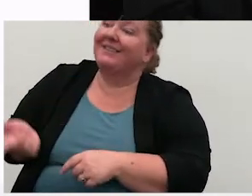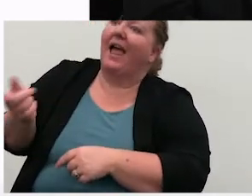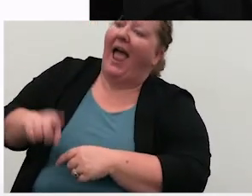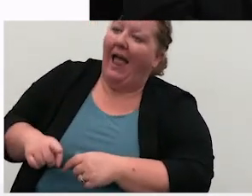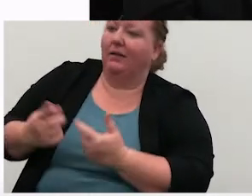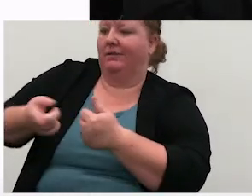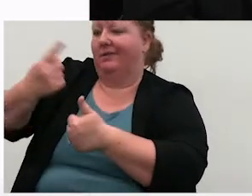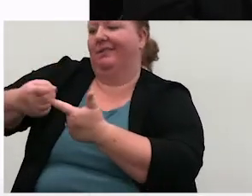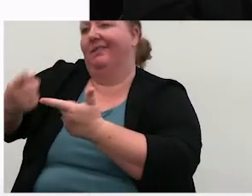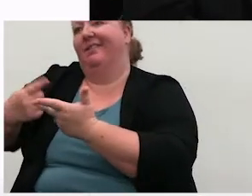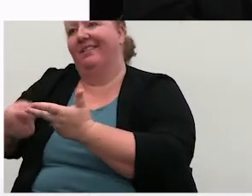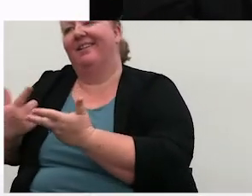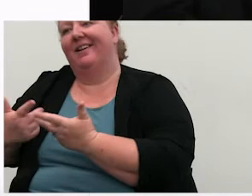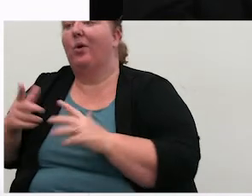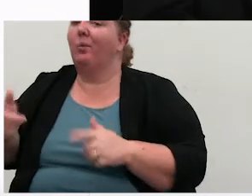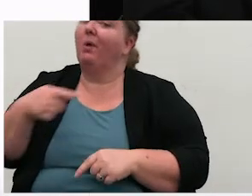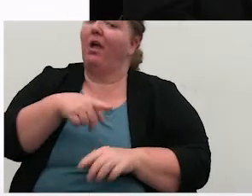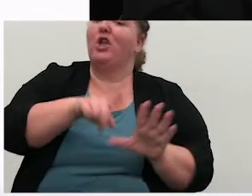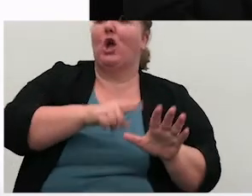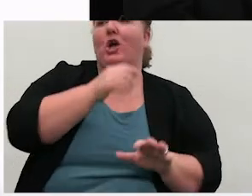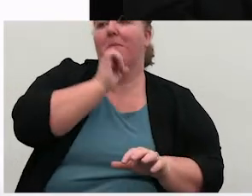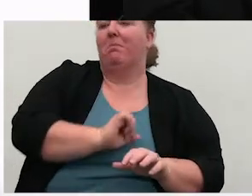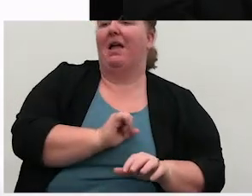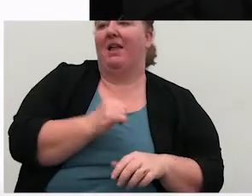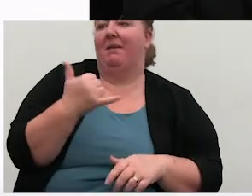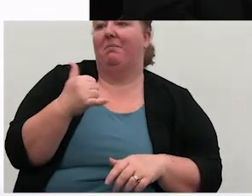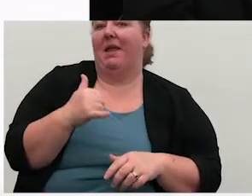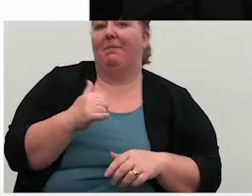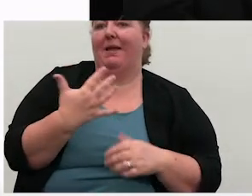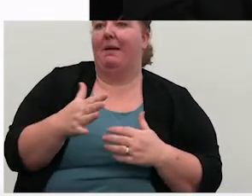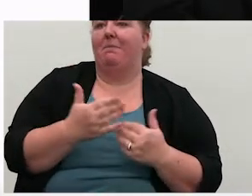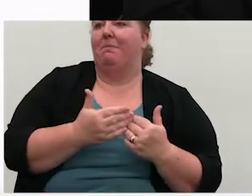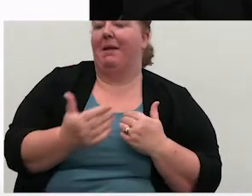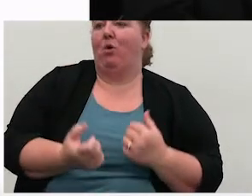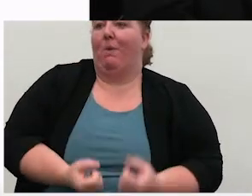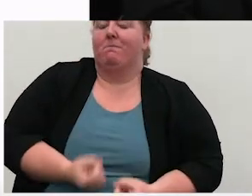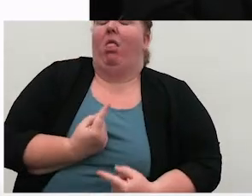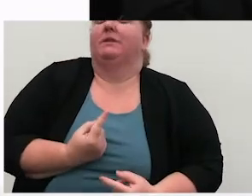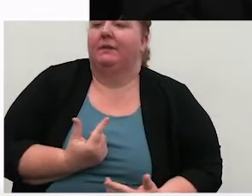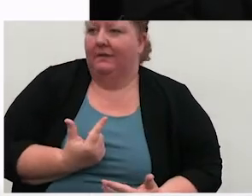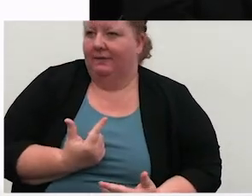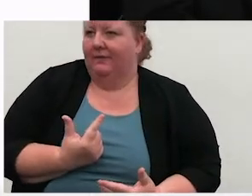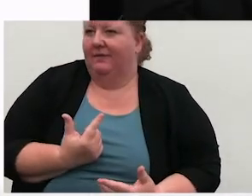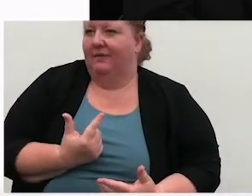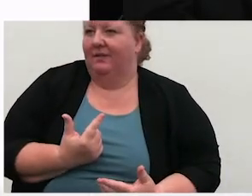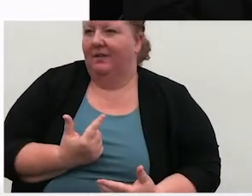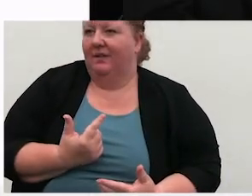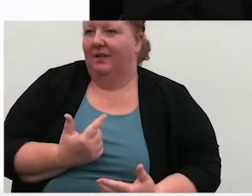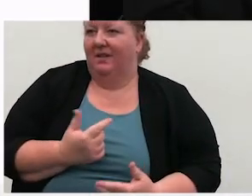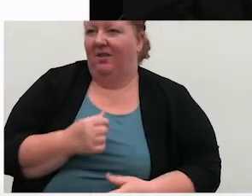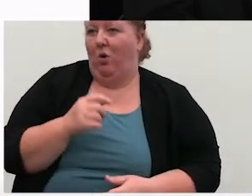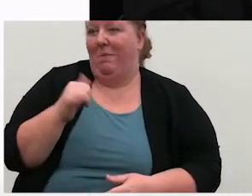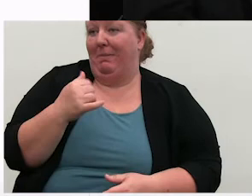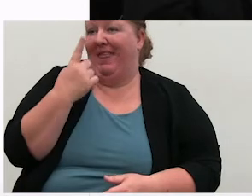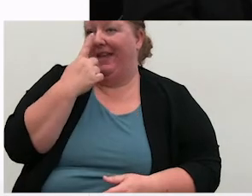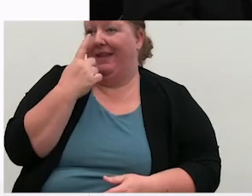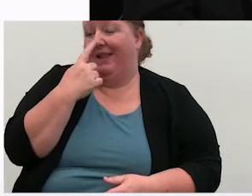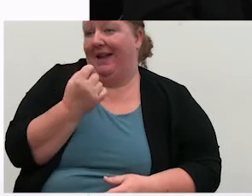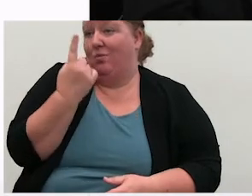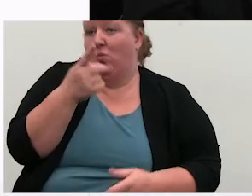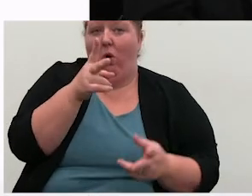on these other things. Whereas younger men, I don't know, maybe they're more impulsive. They're just like, they can only take in one thing at a time. I don't